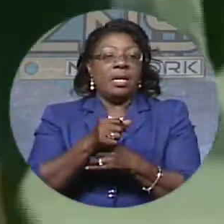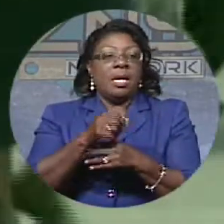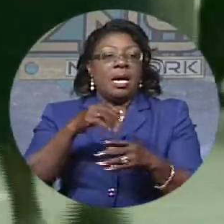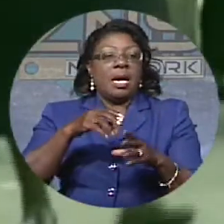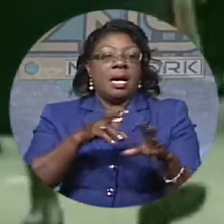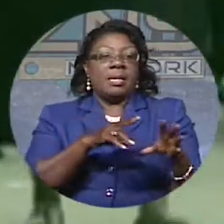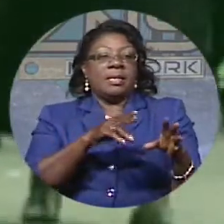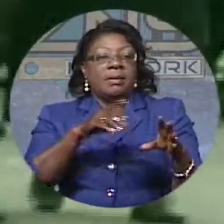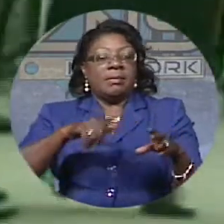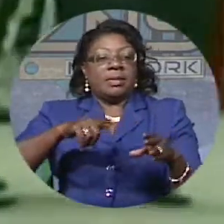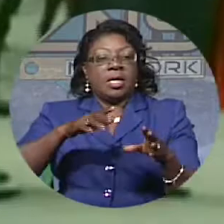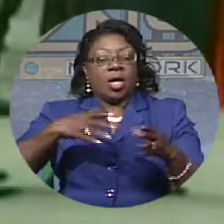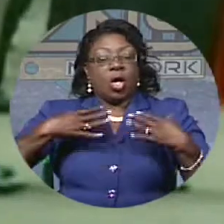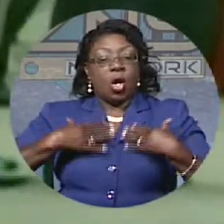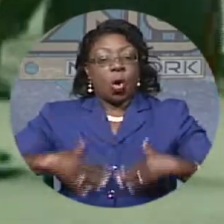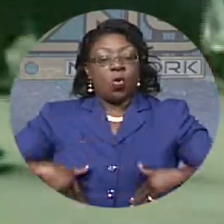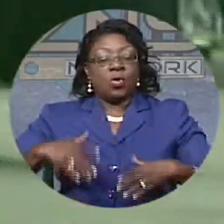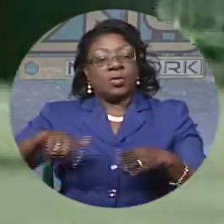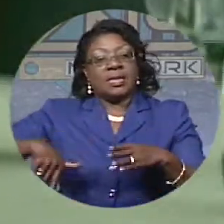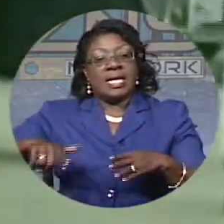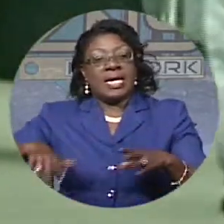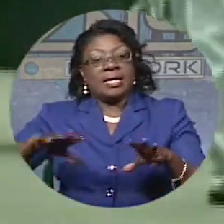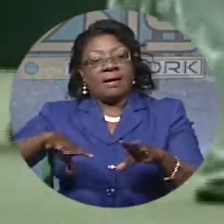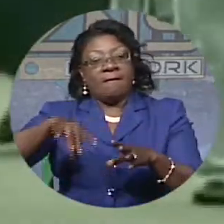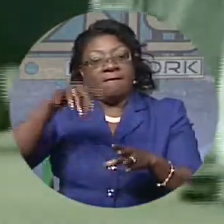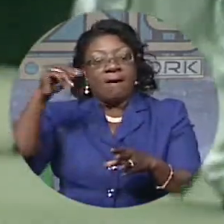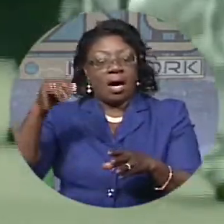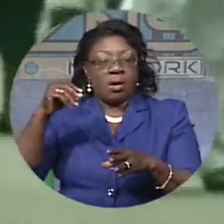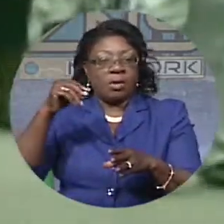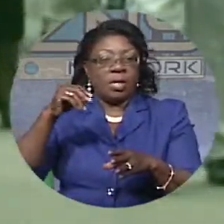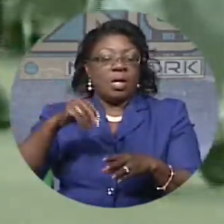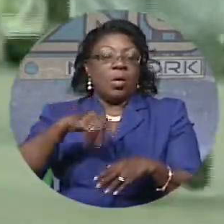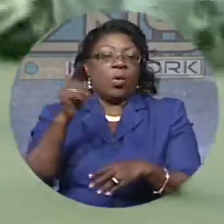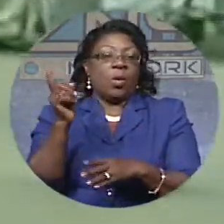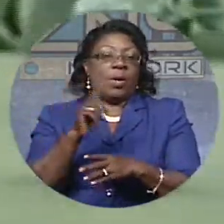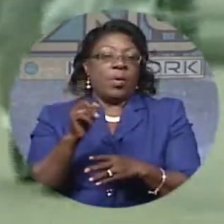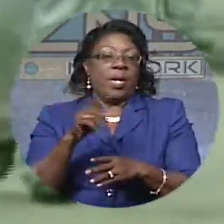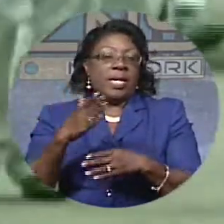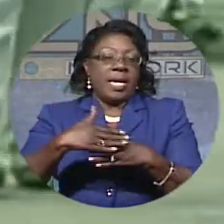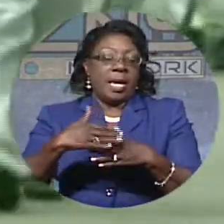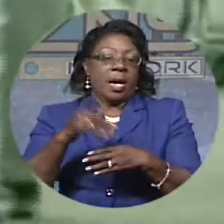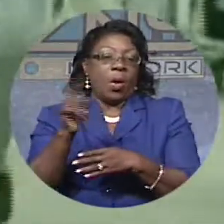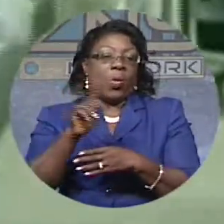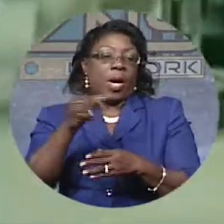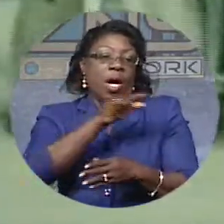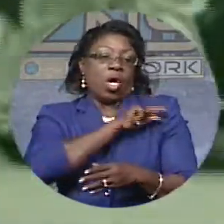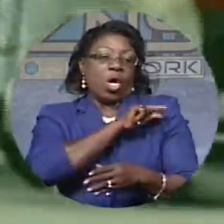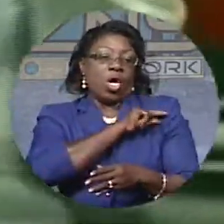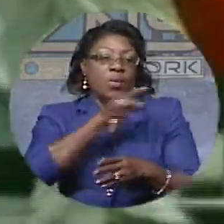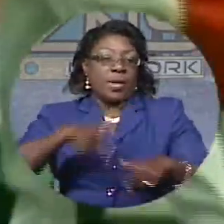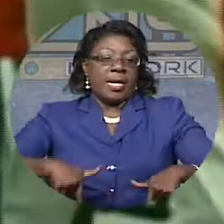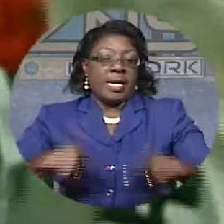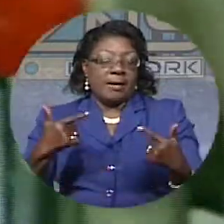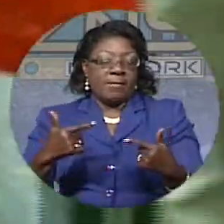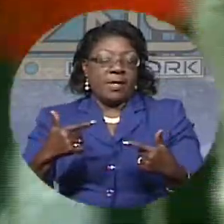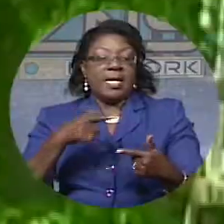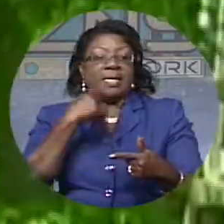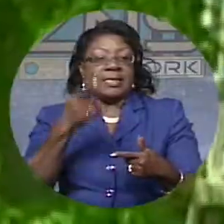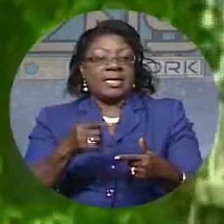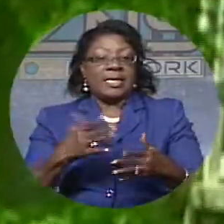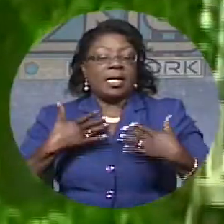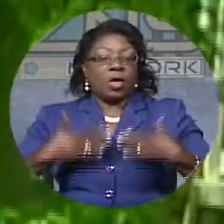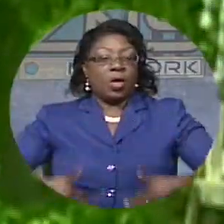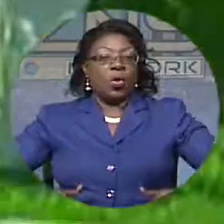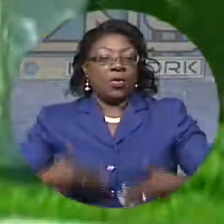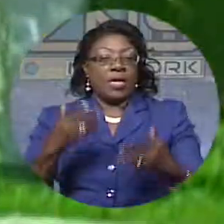lawful excuse before they can convict the accused. And if they are not sure Goodman is guilty as charged, he said they